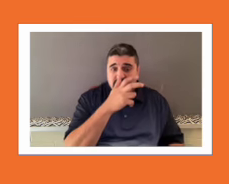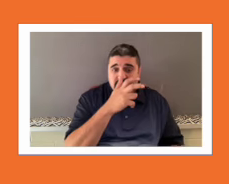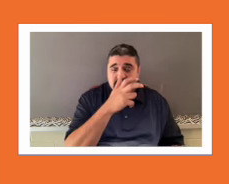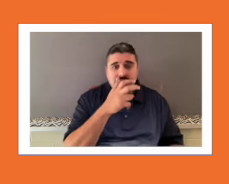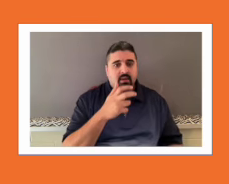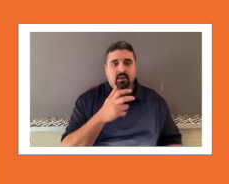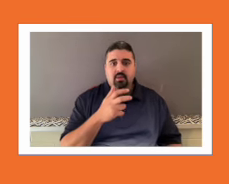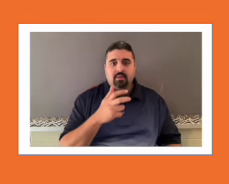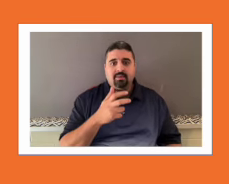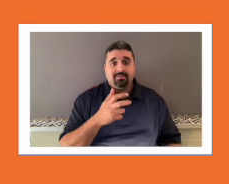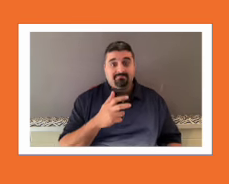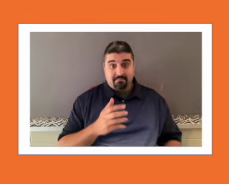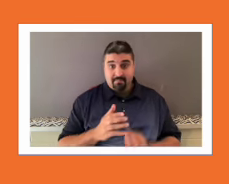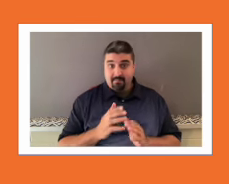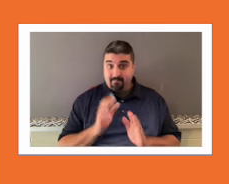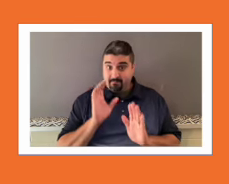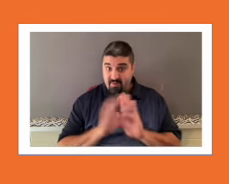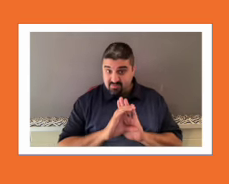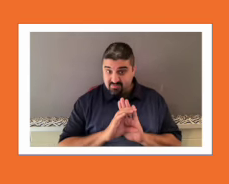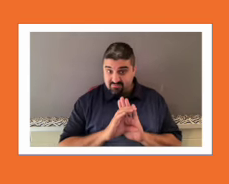but no picture.